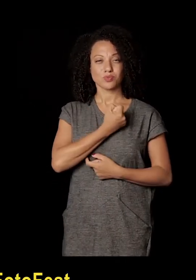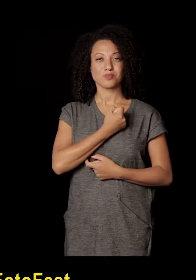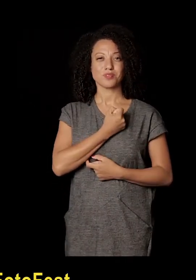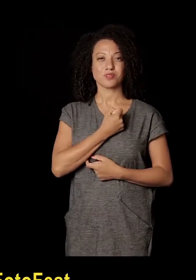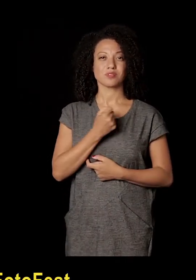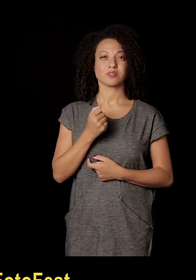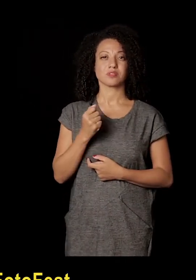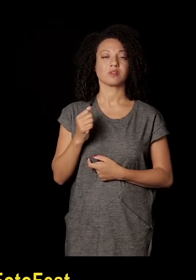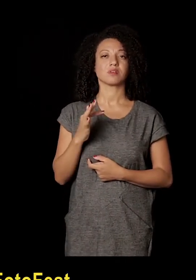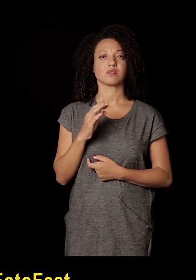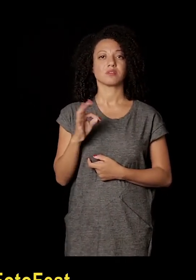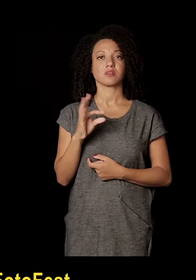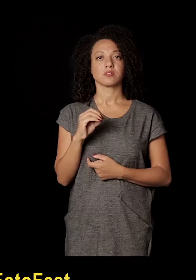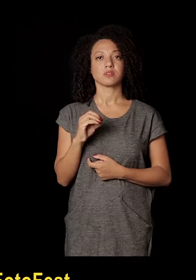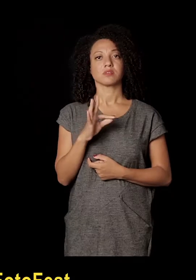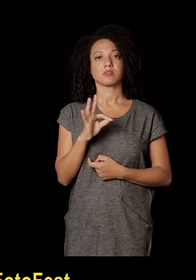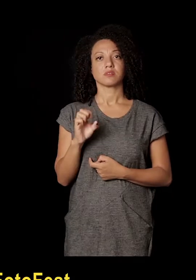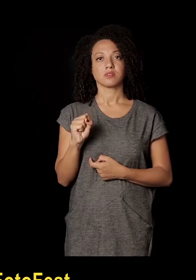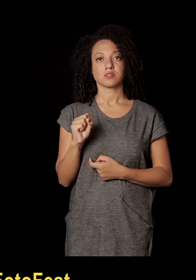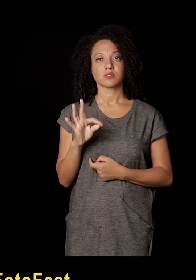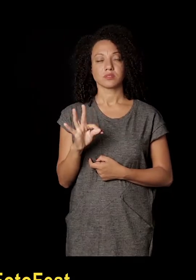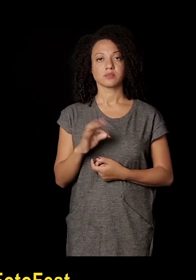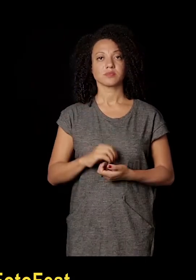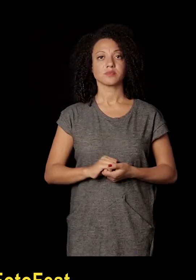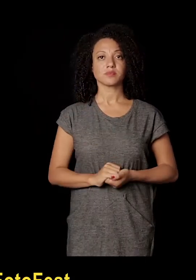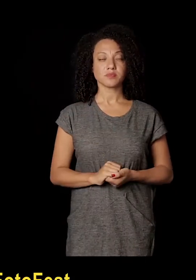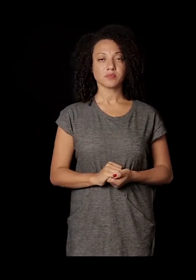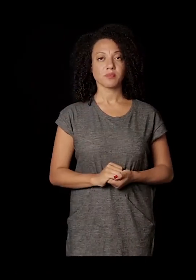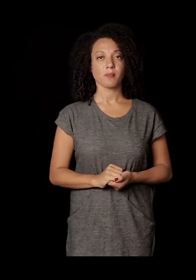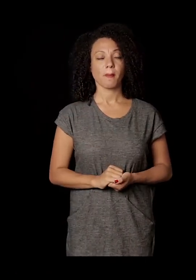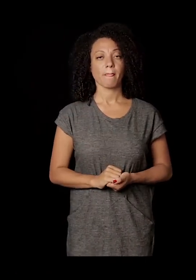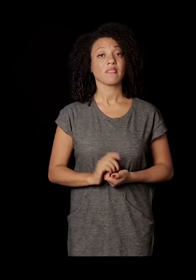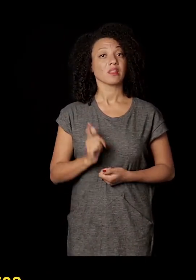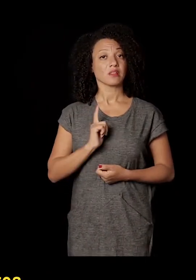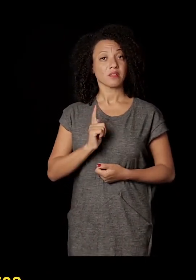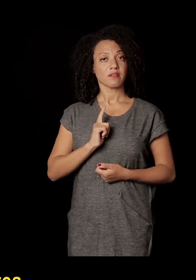some statistics about PhotoFest.